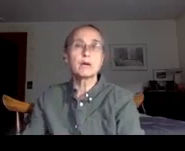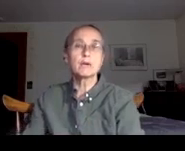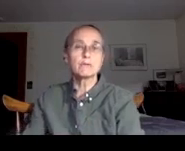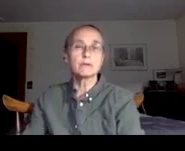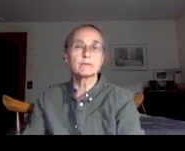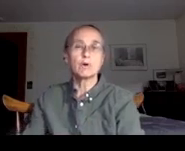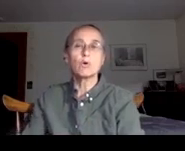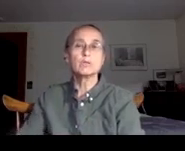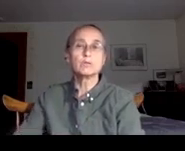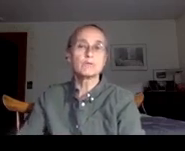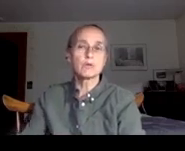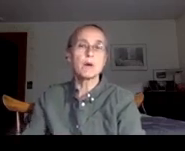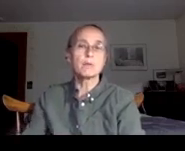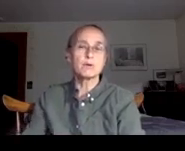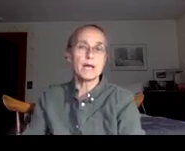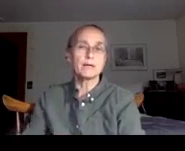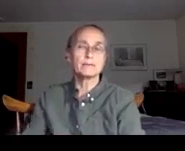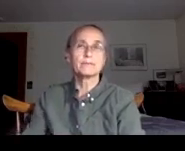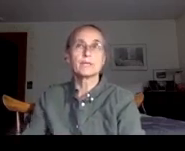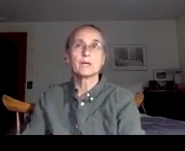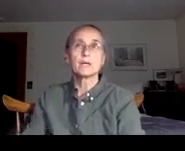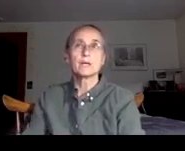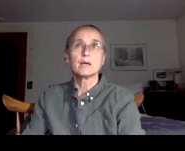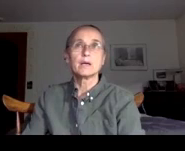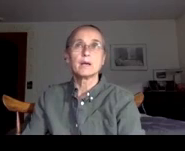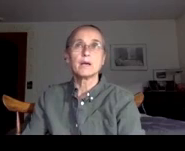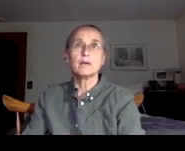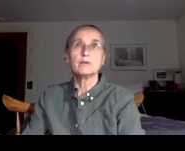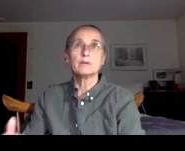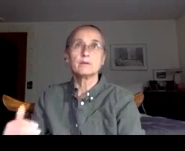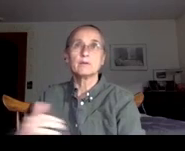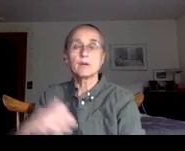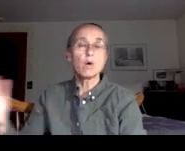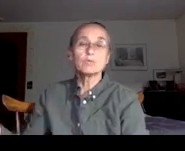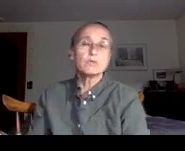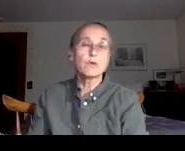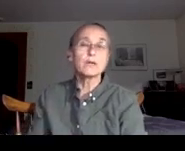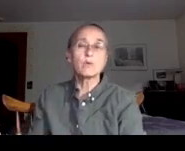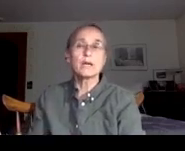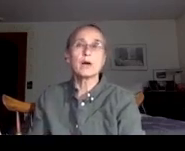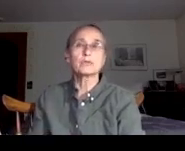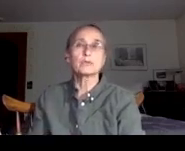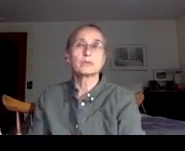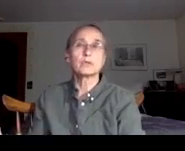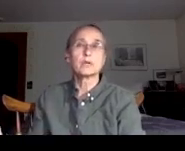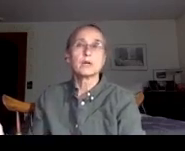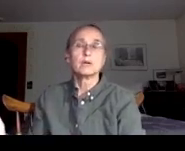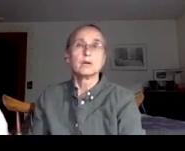a caregiver, only do for a mom or dad, and they won't do for anyone